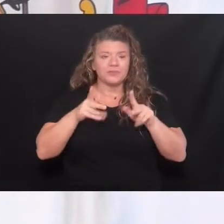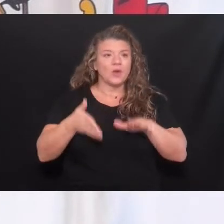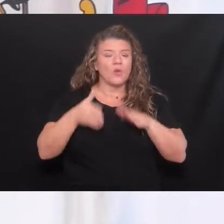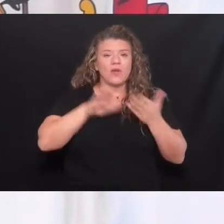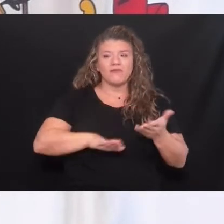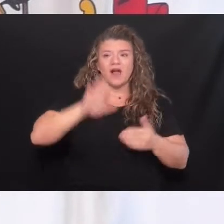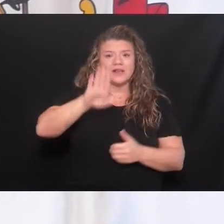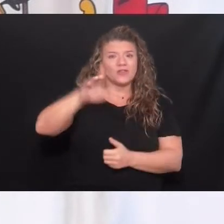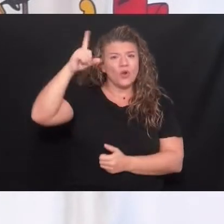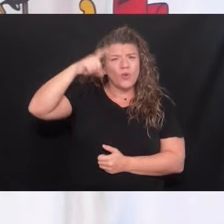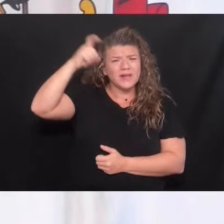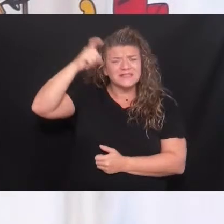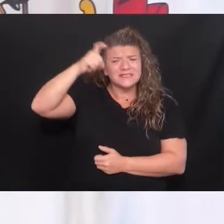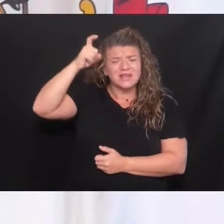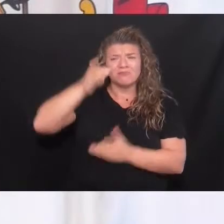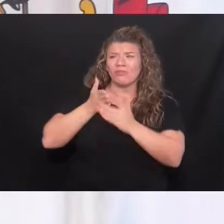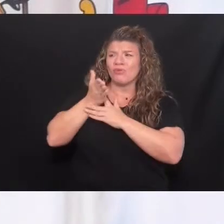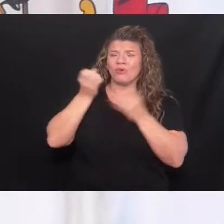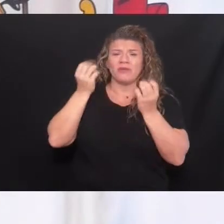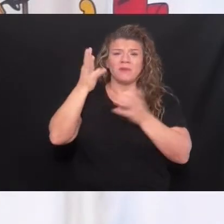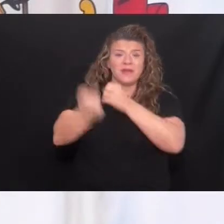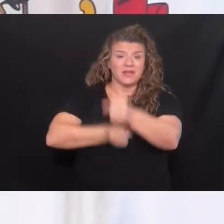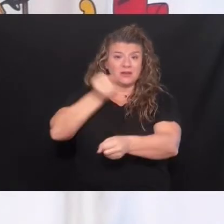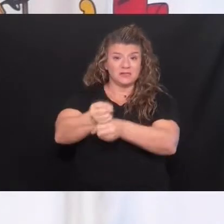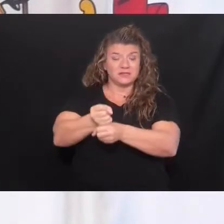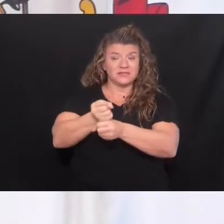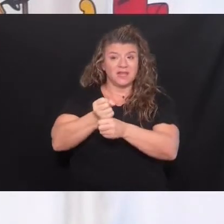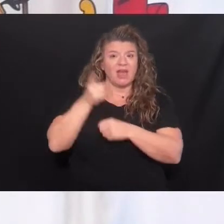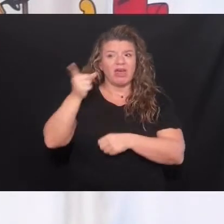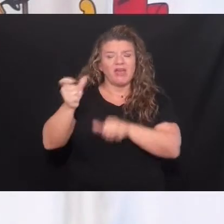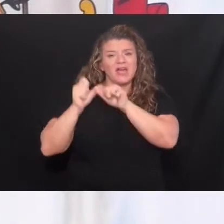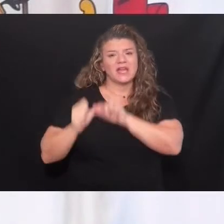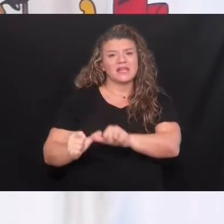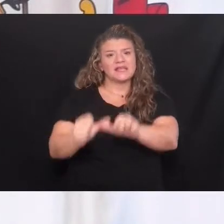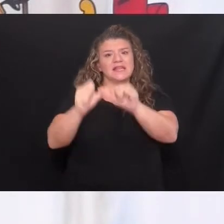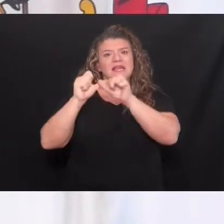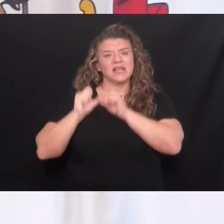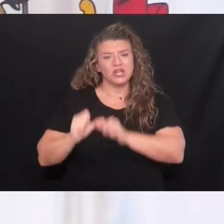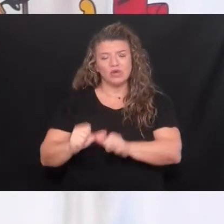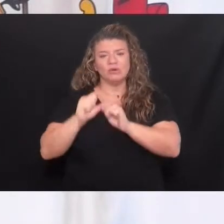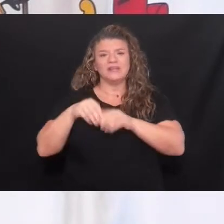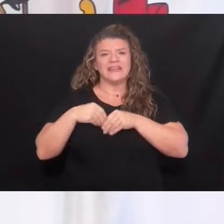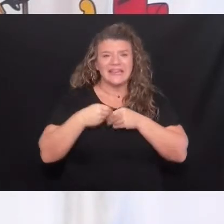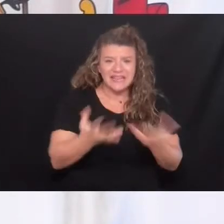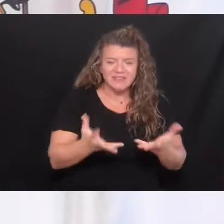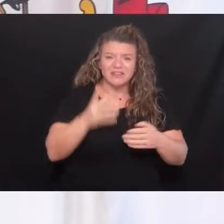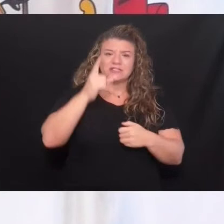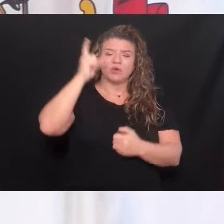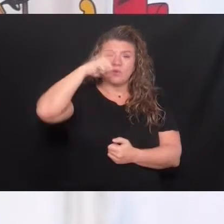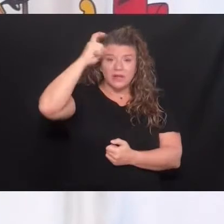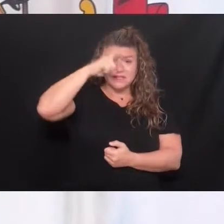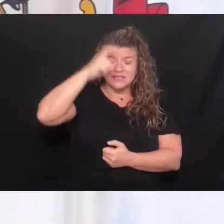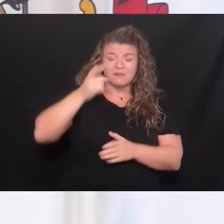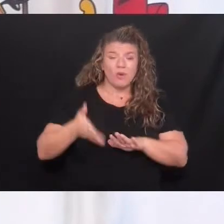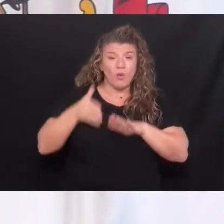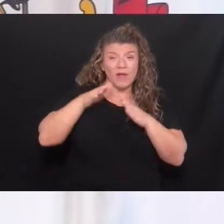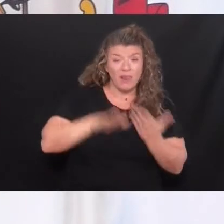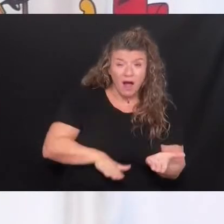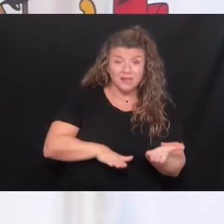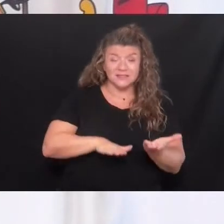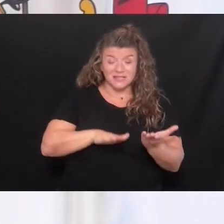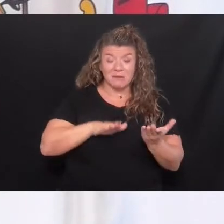their wisdom over all the years and everything that they could continue to give that wisdom to us. And we lost it to this